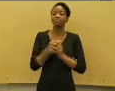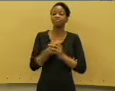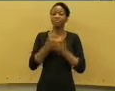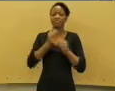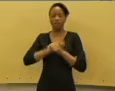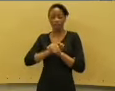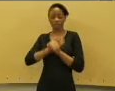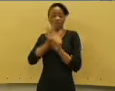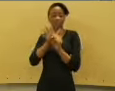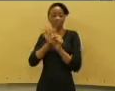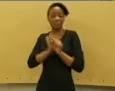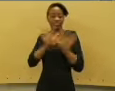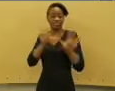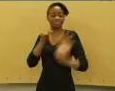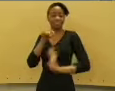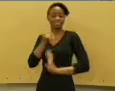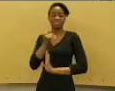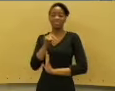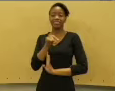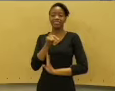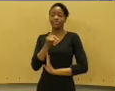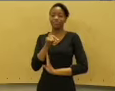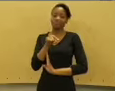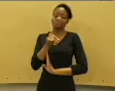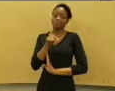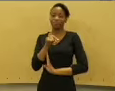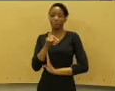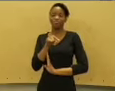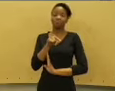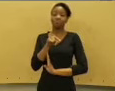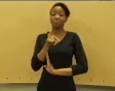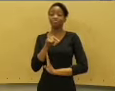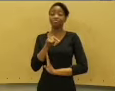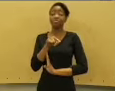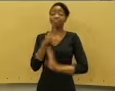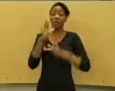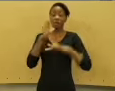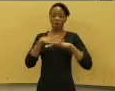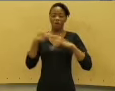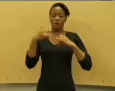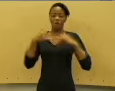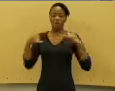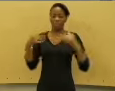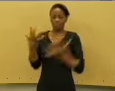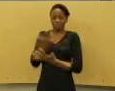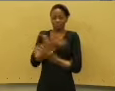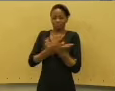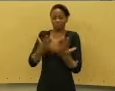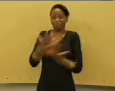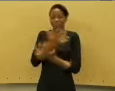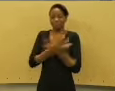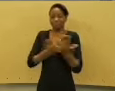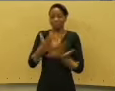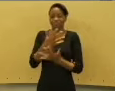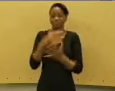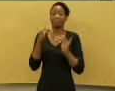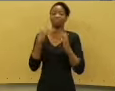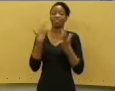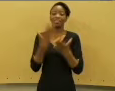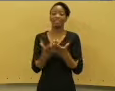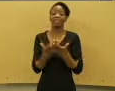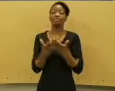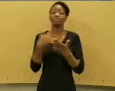is that it brought the conversations online and it made me aware